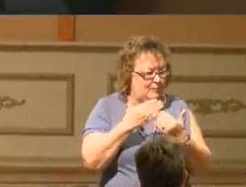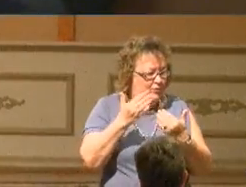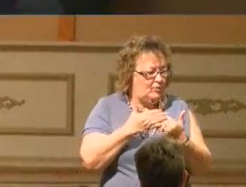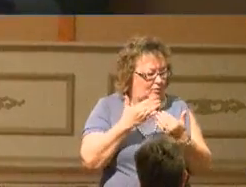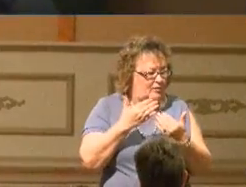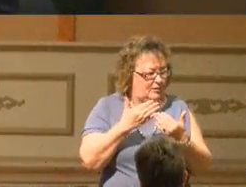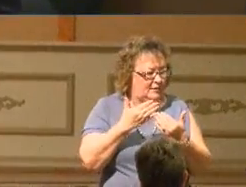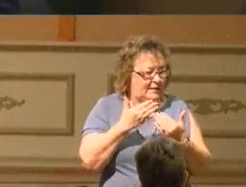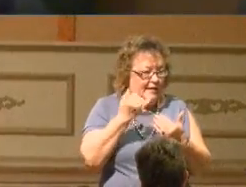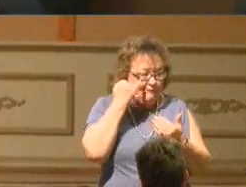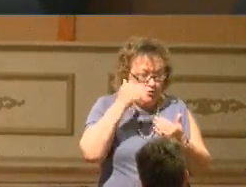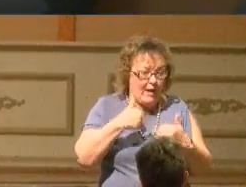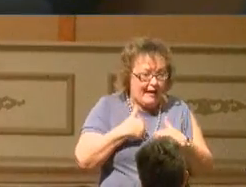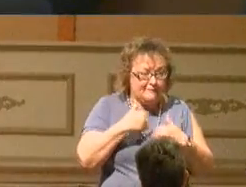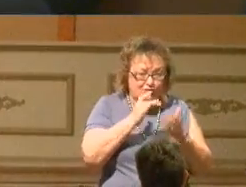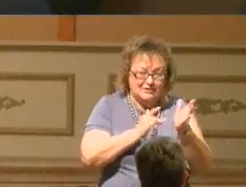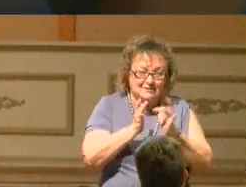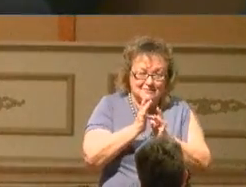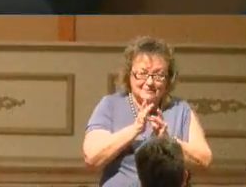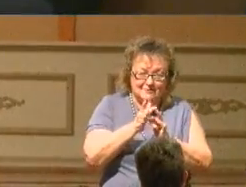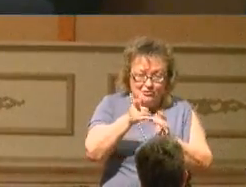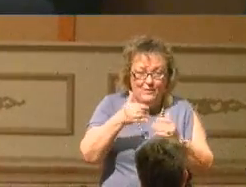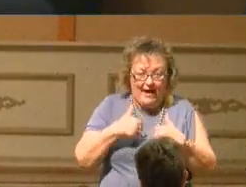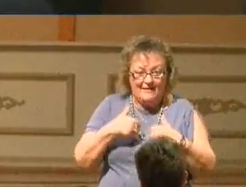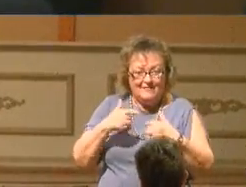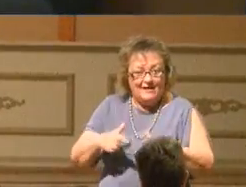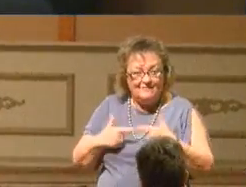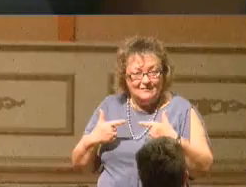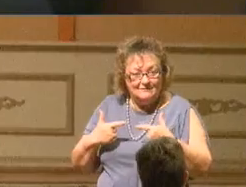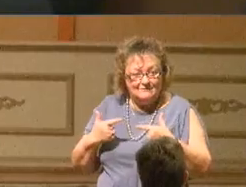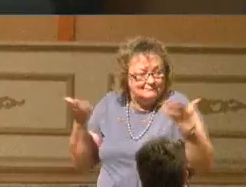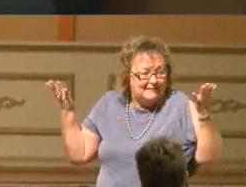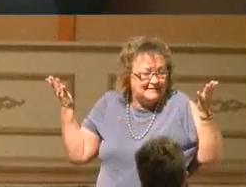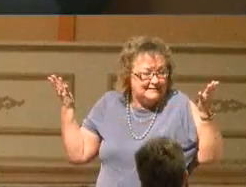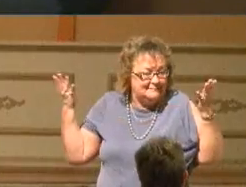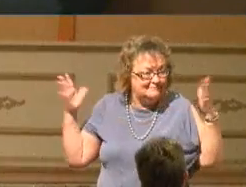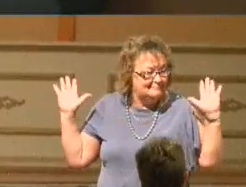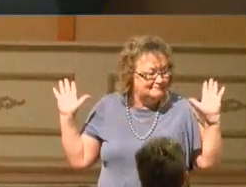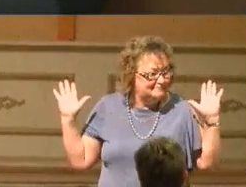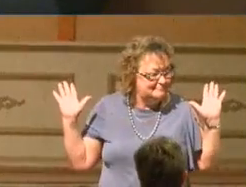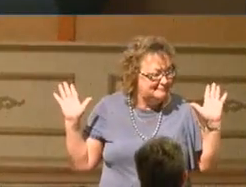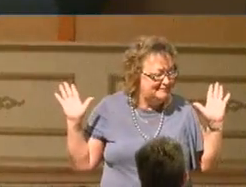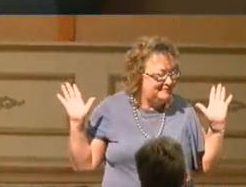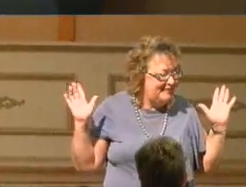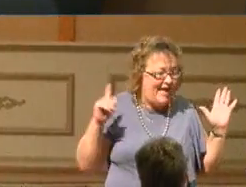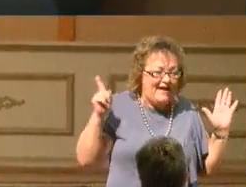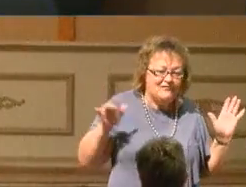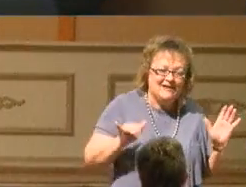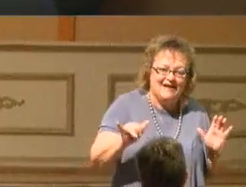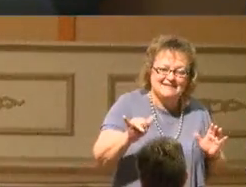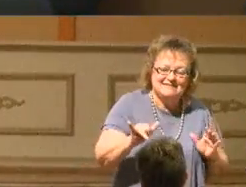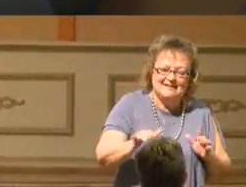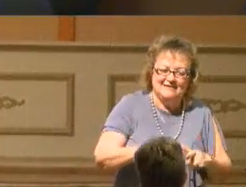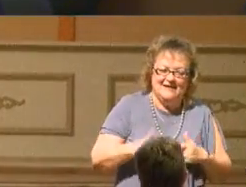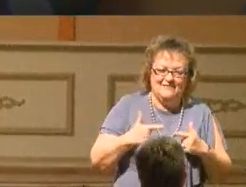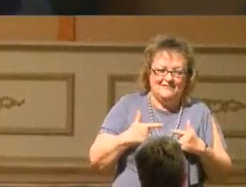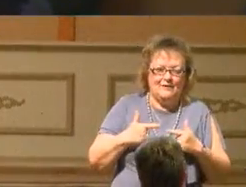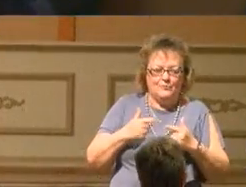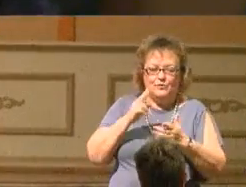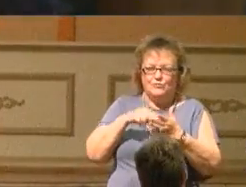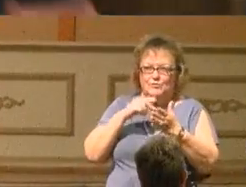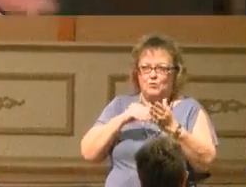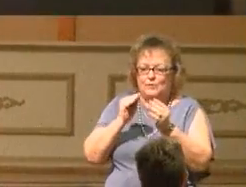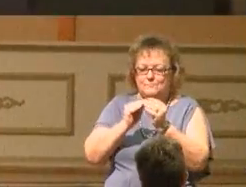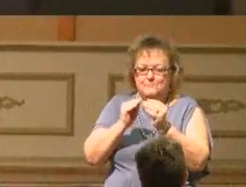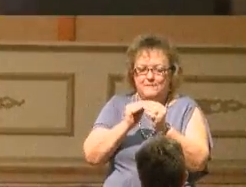If you have Jesus, you have life. That's just all there is to it. Everlasting life. Now, let's read on,